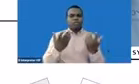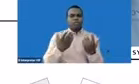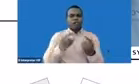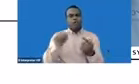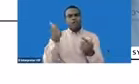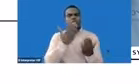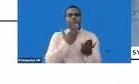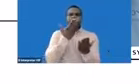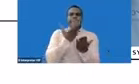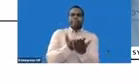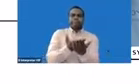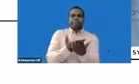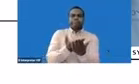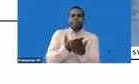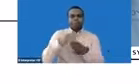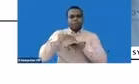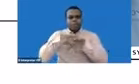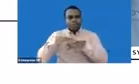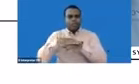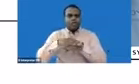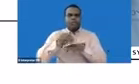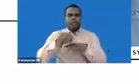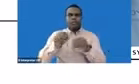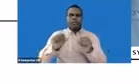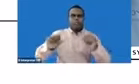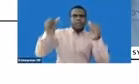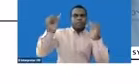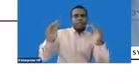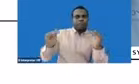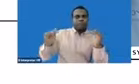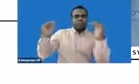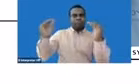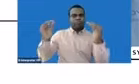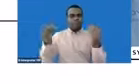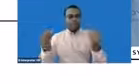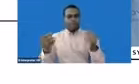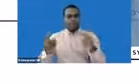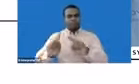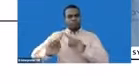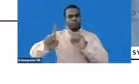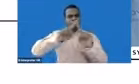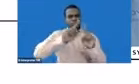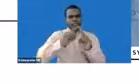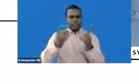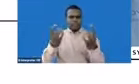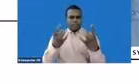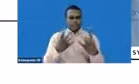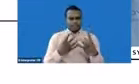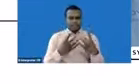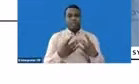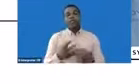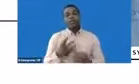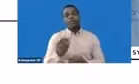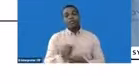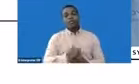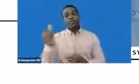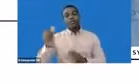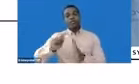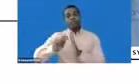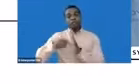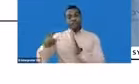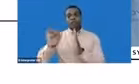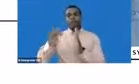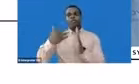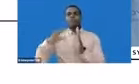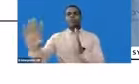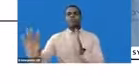repository. So just to have an example of what we are talking about, here are two feedback mechanisms. One